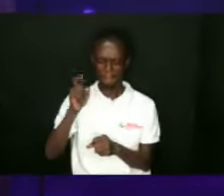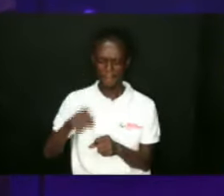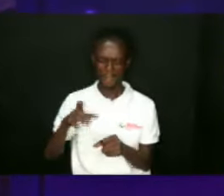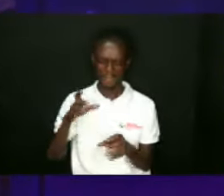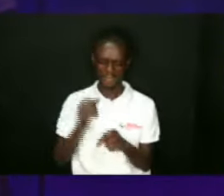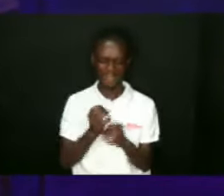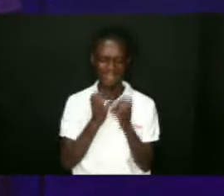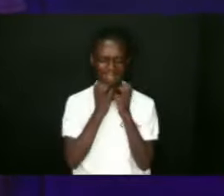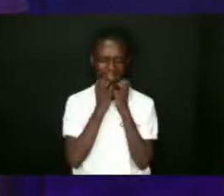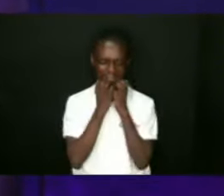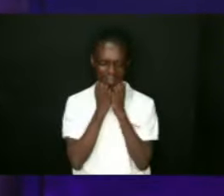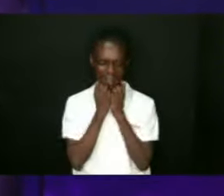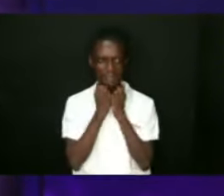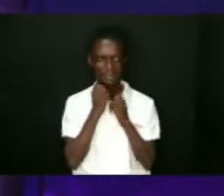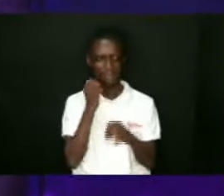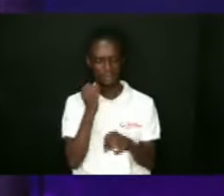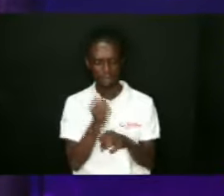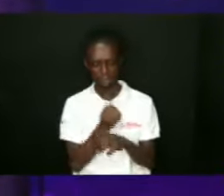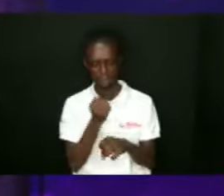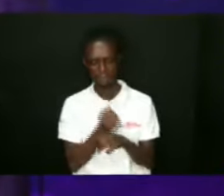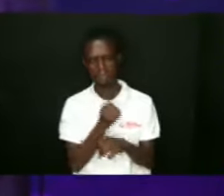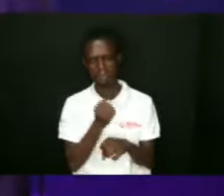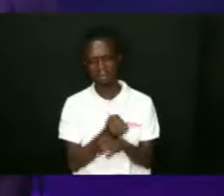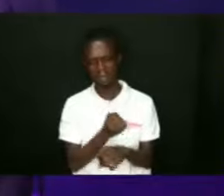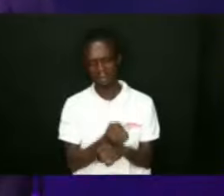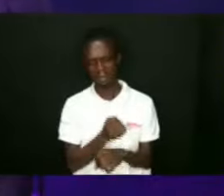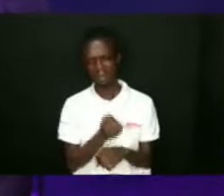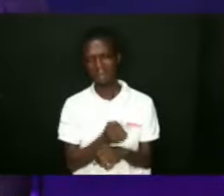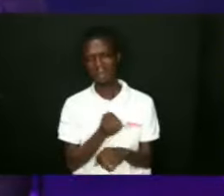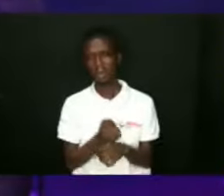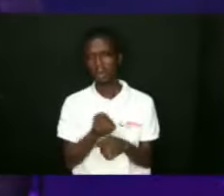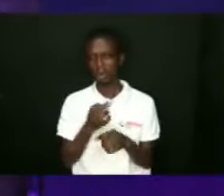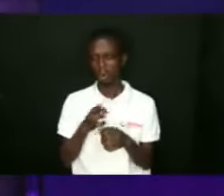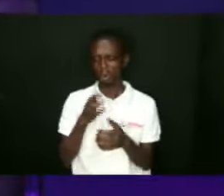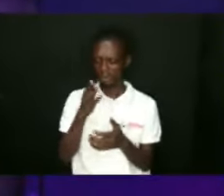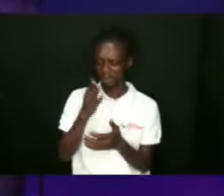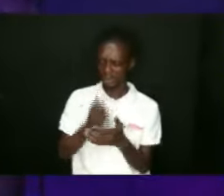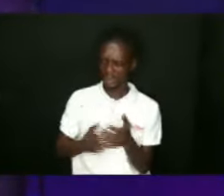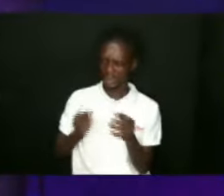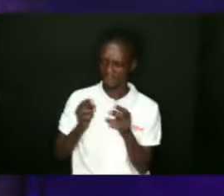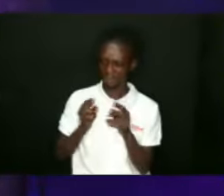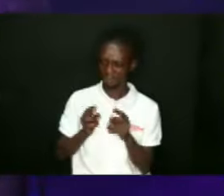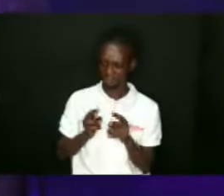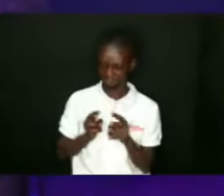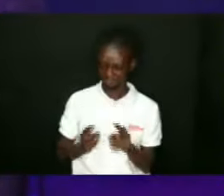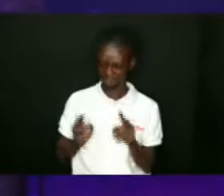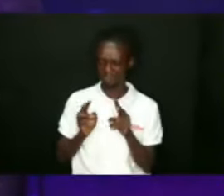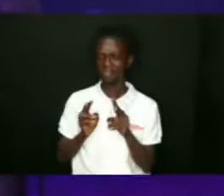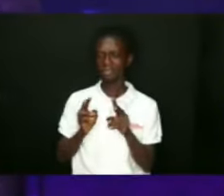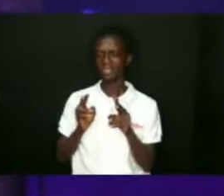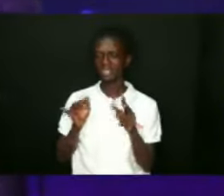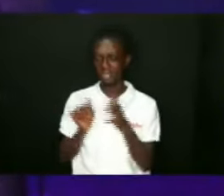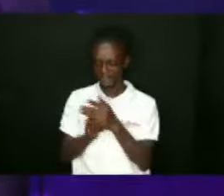precious stones. I was saying, or some virtues. And I said, superbi. To back this